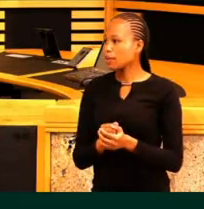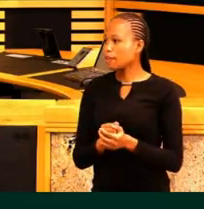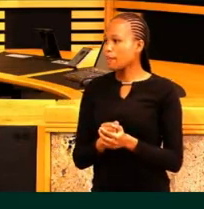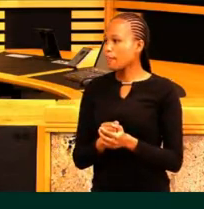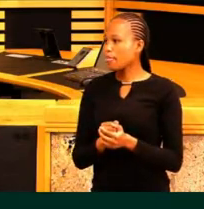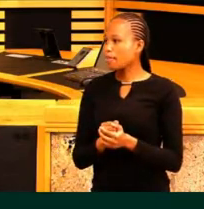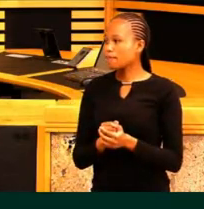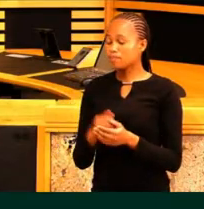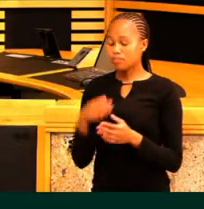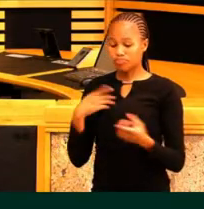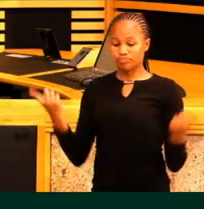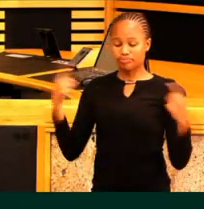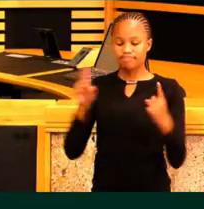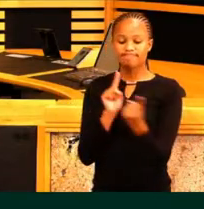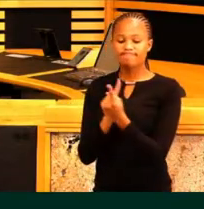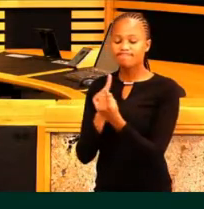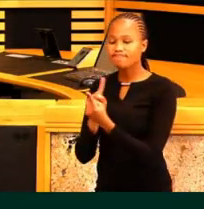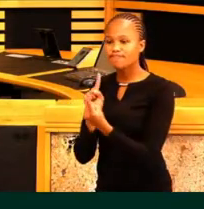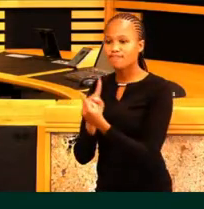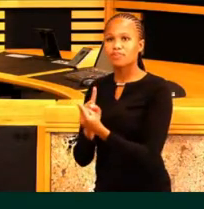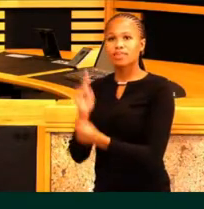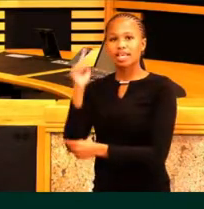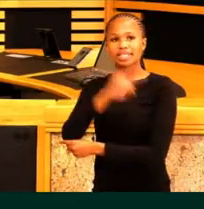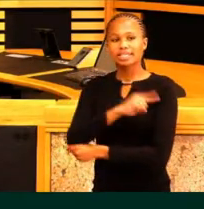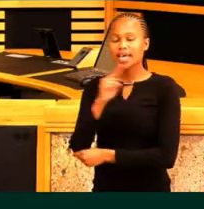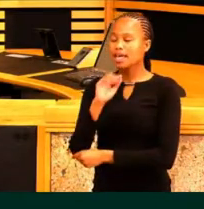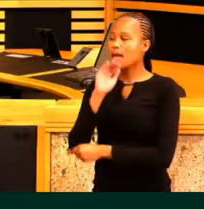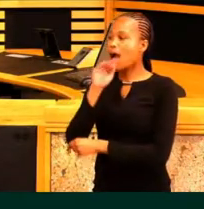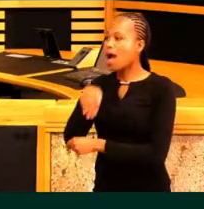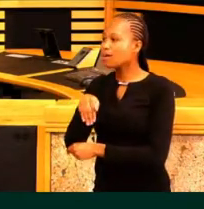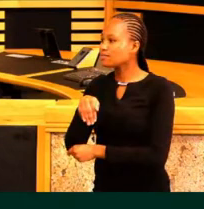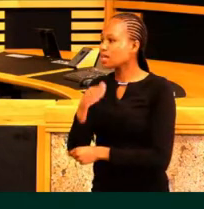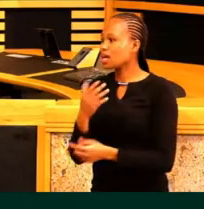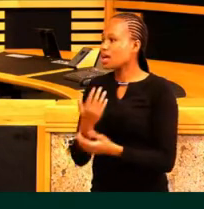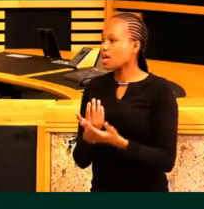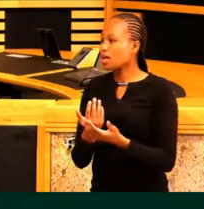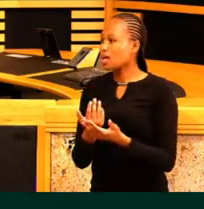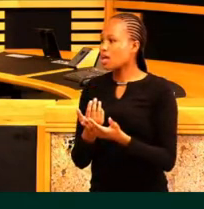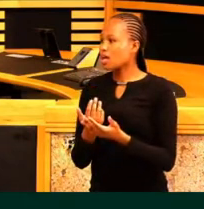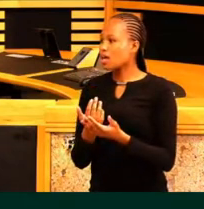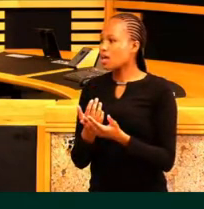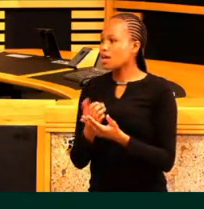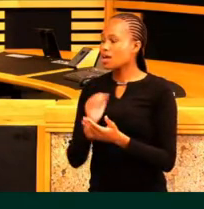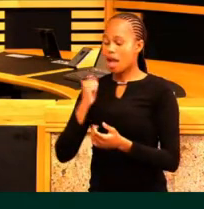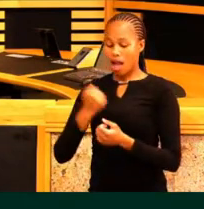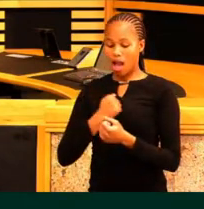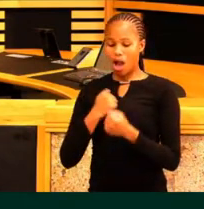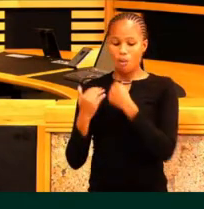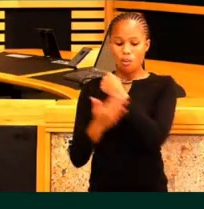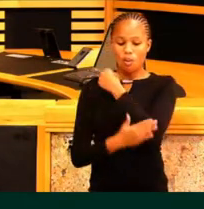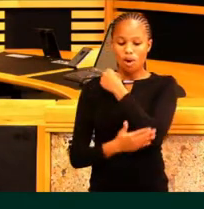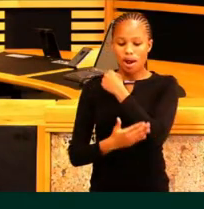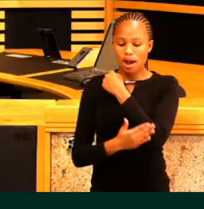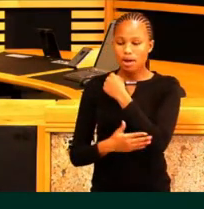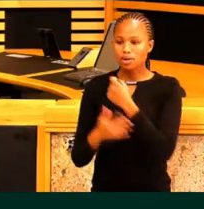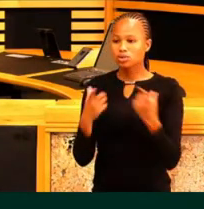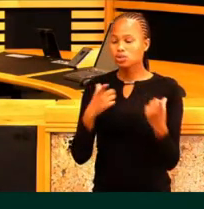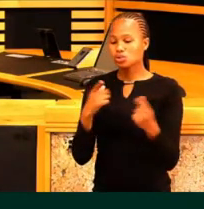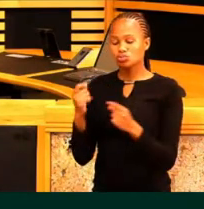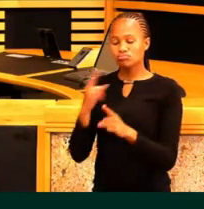we meet here just a day after our country has hosted